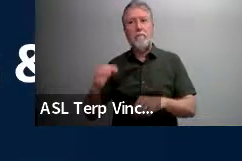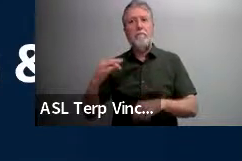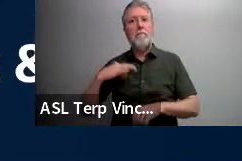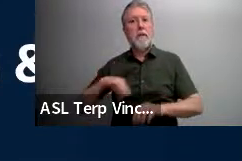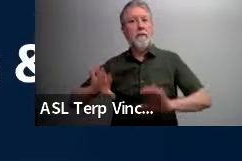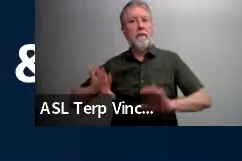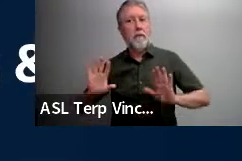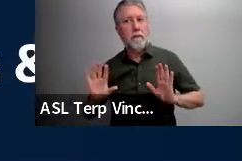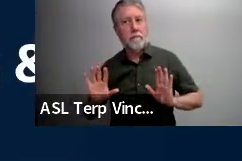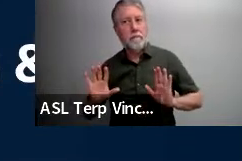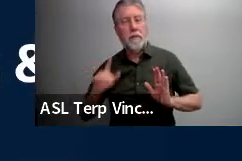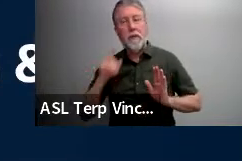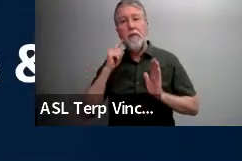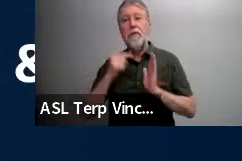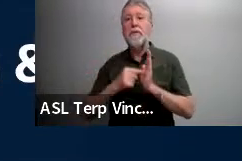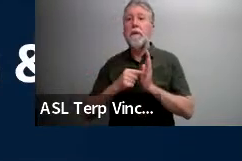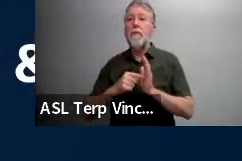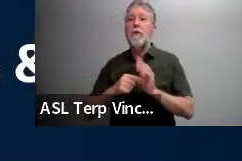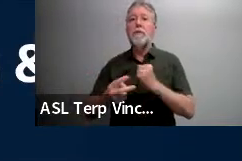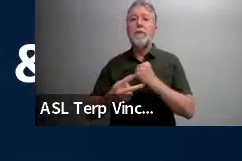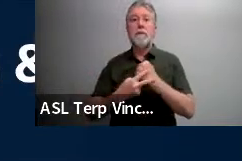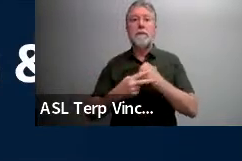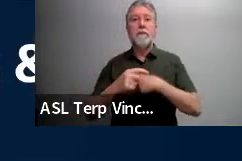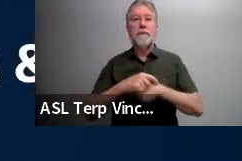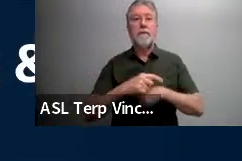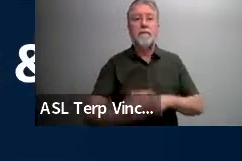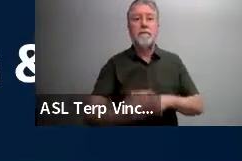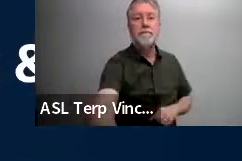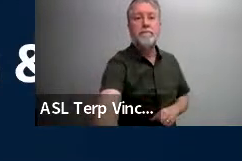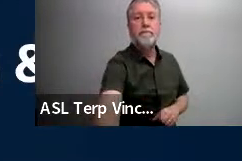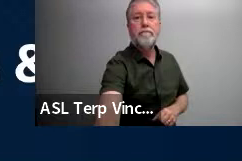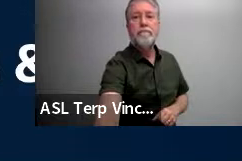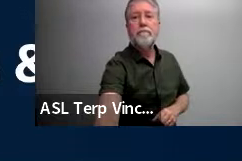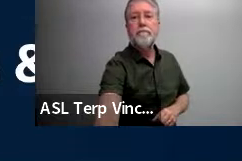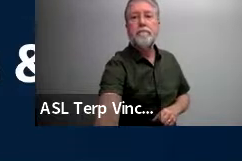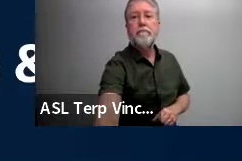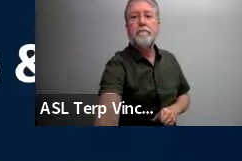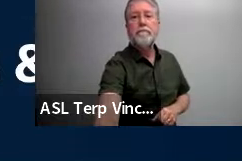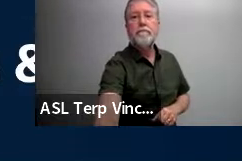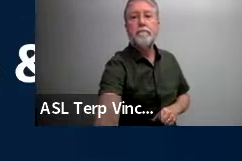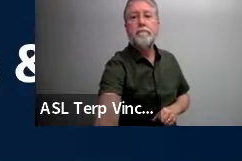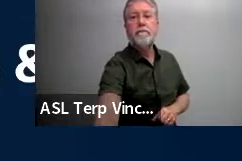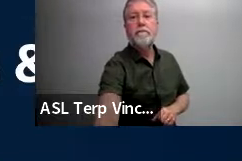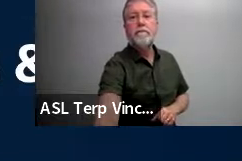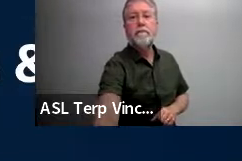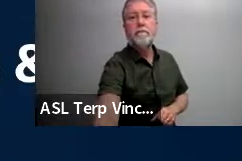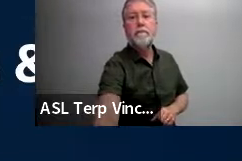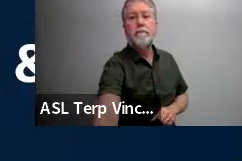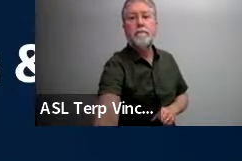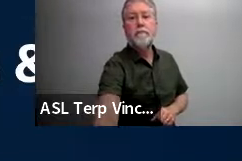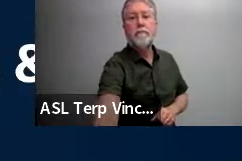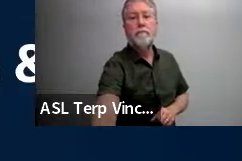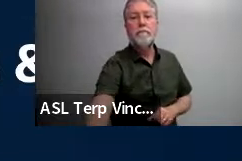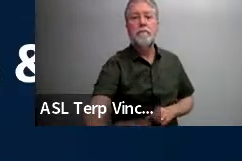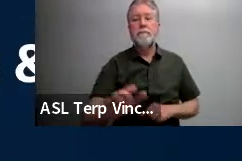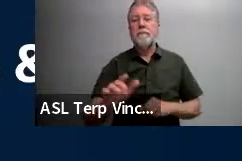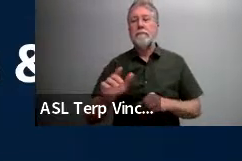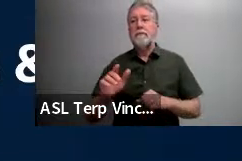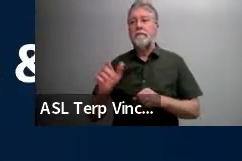could increase efficiency, save time, prevent individual humans from needing to manually review